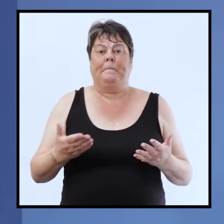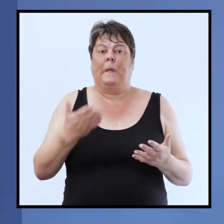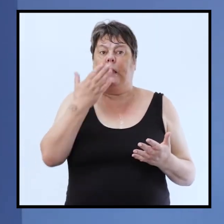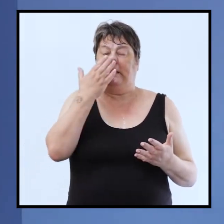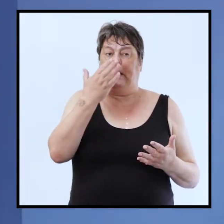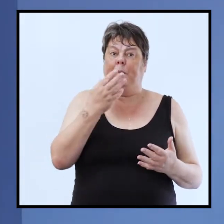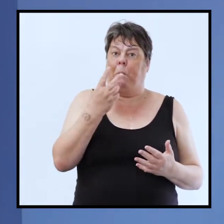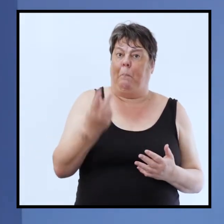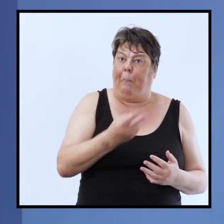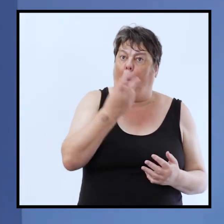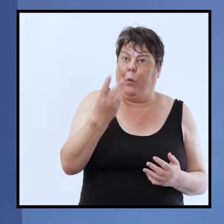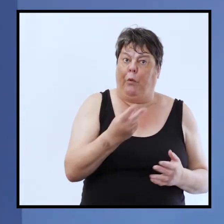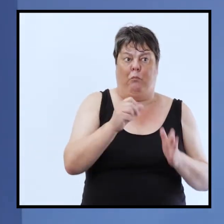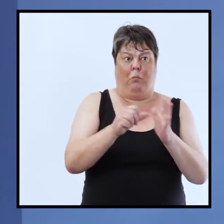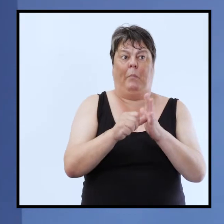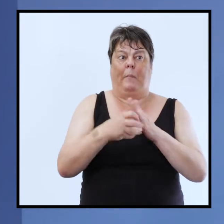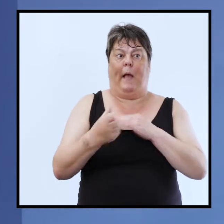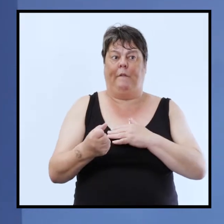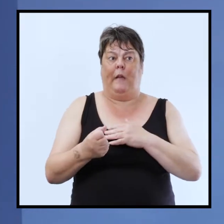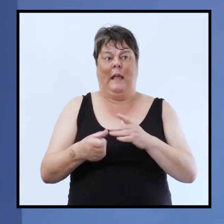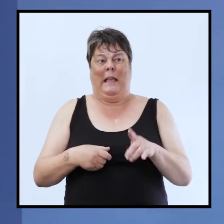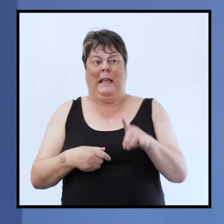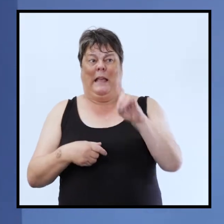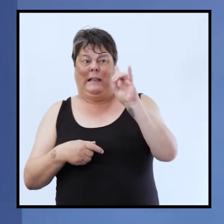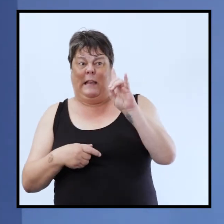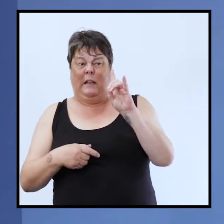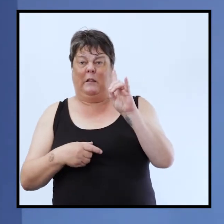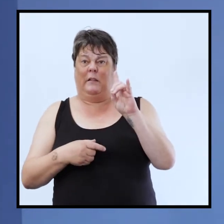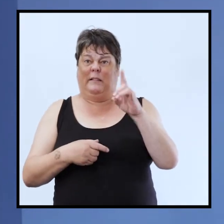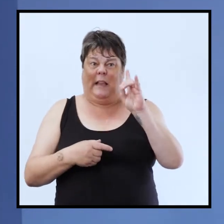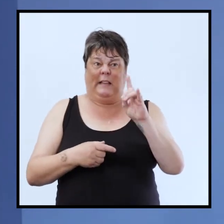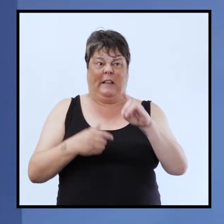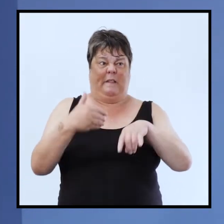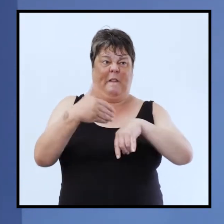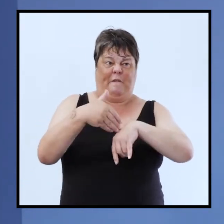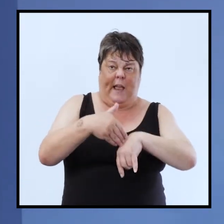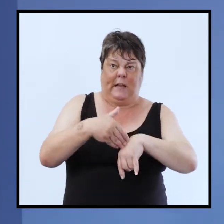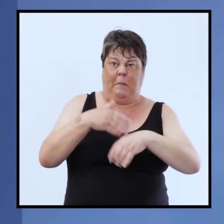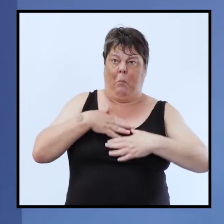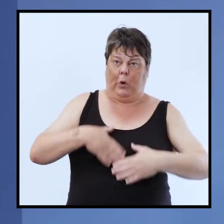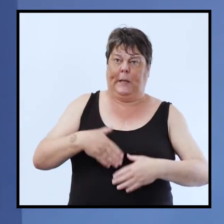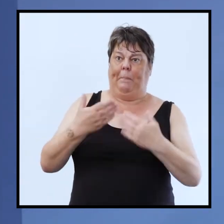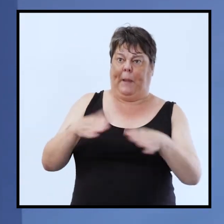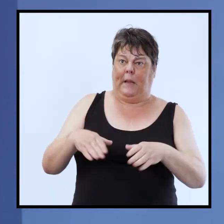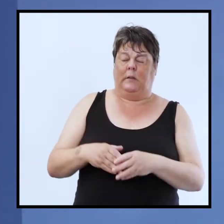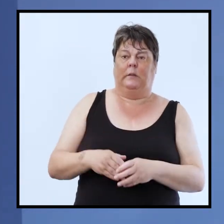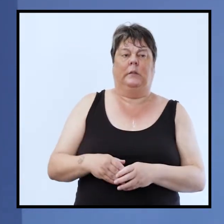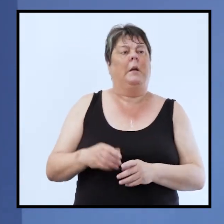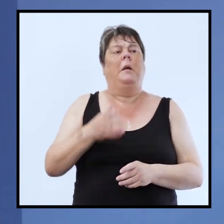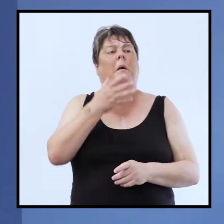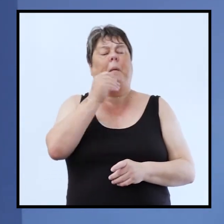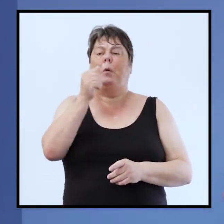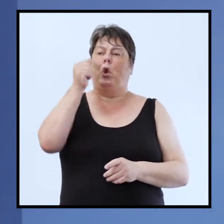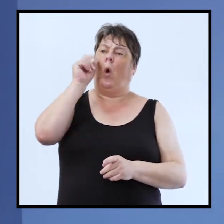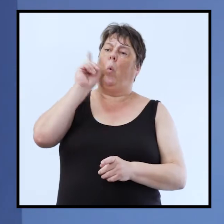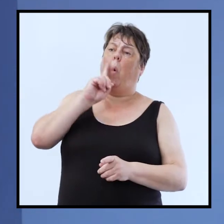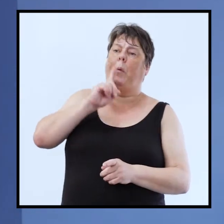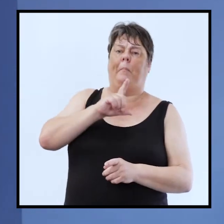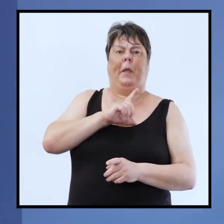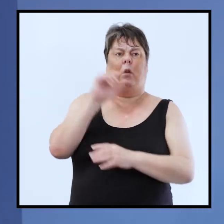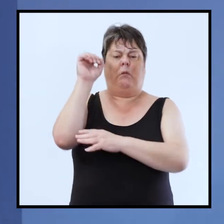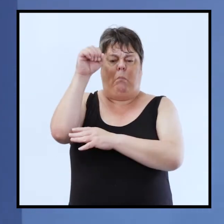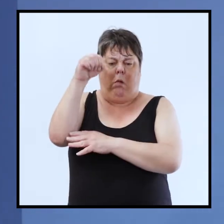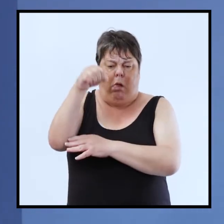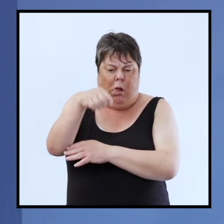this double thing here now she she is actually is a demonic issue okay and like i say presumably she's well known in the community the length of time